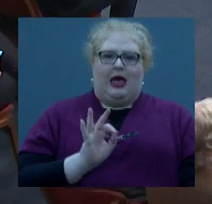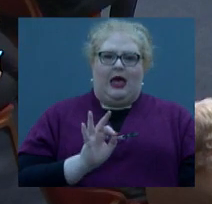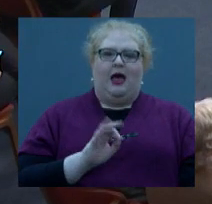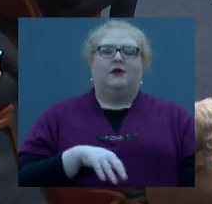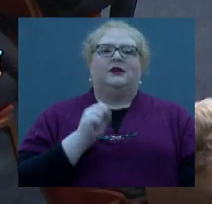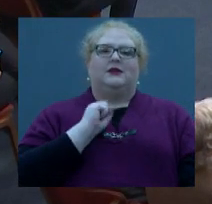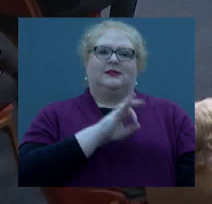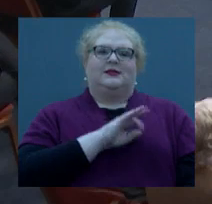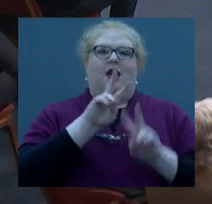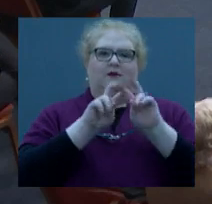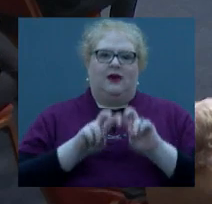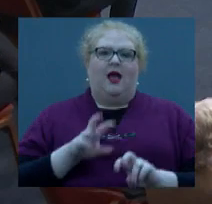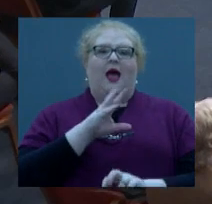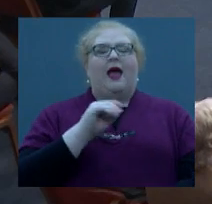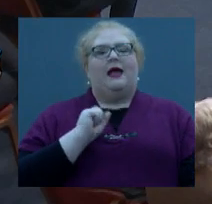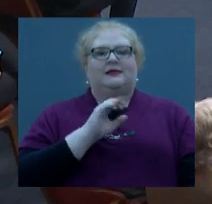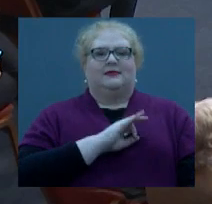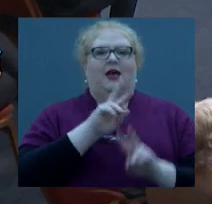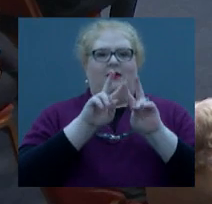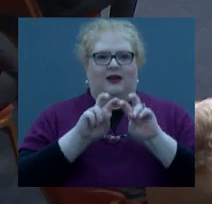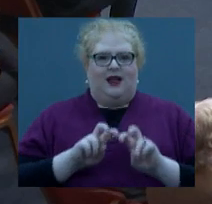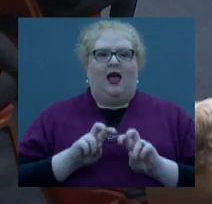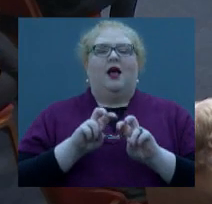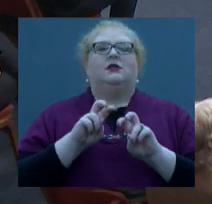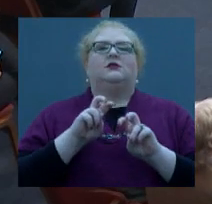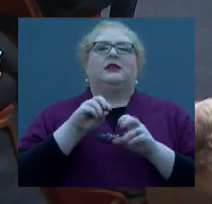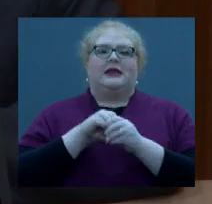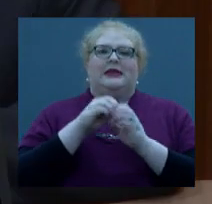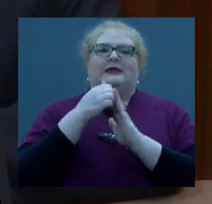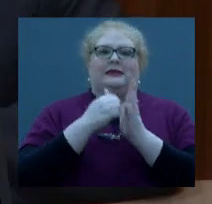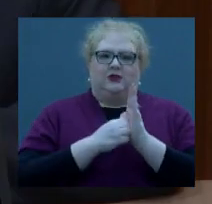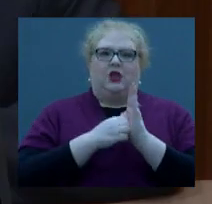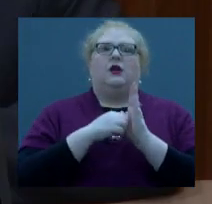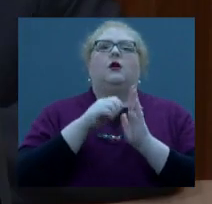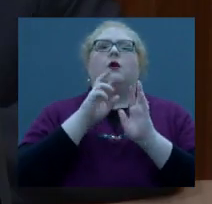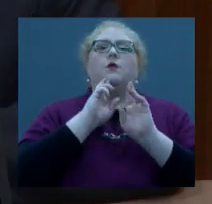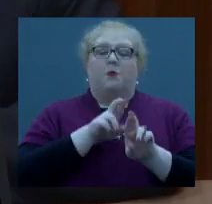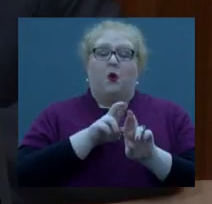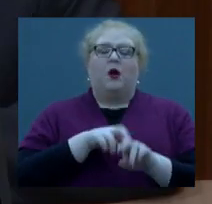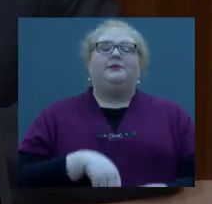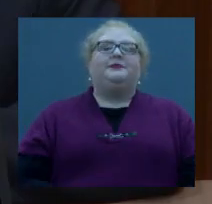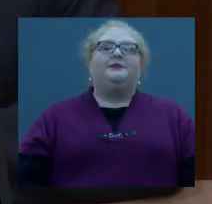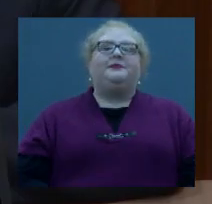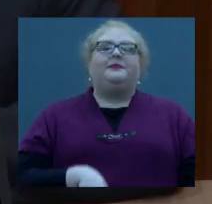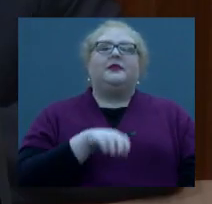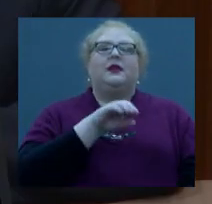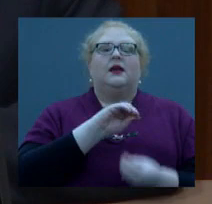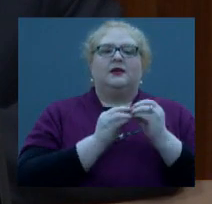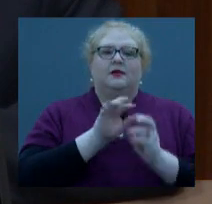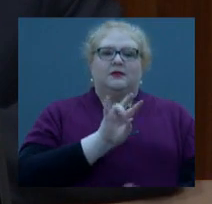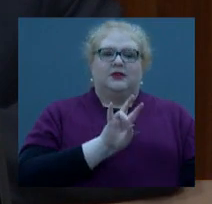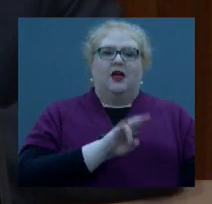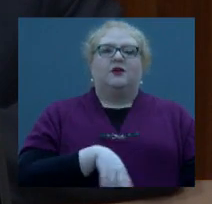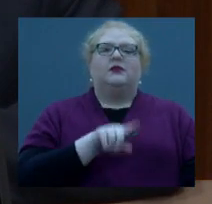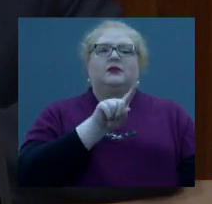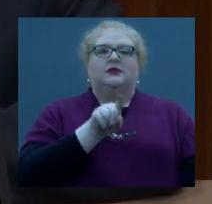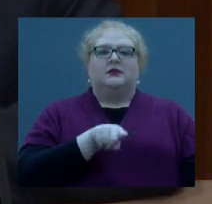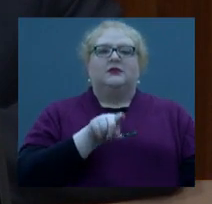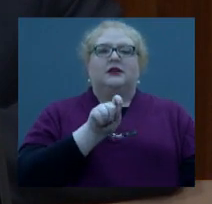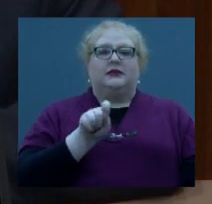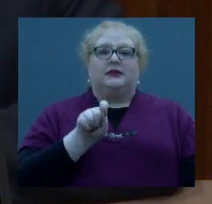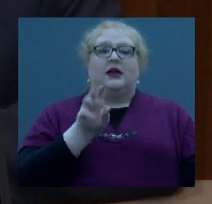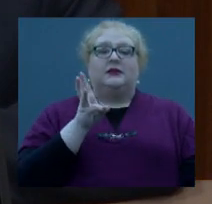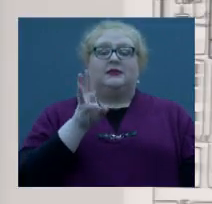staff analysis and the staff analysis in the agenda staff report. Item number 7, file